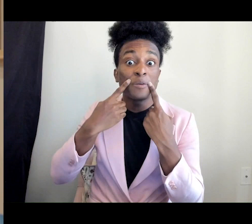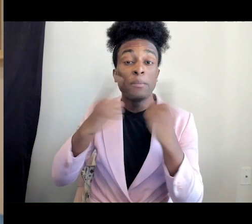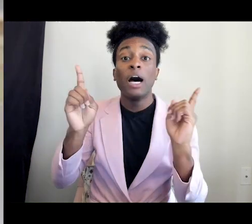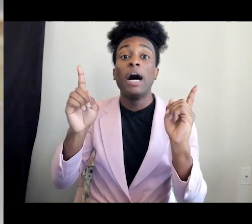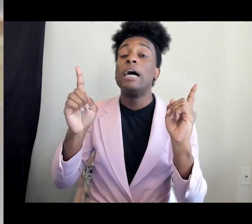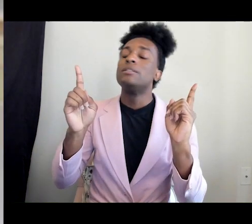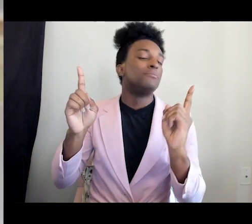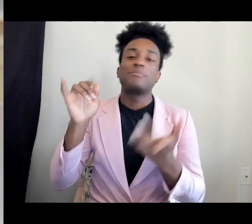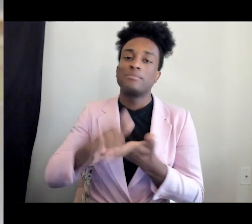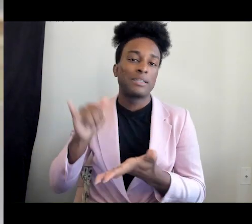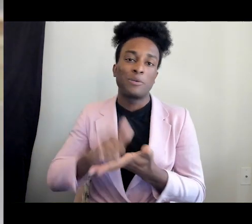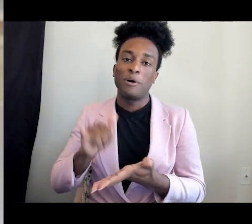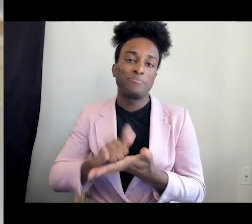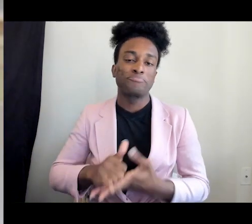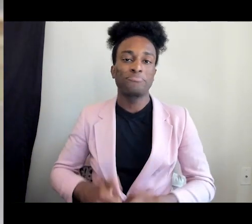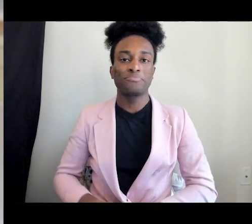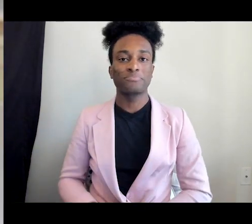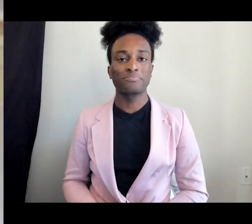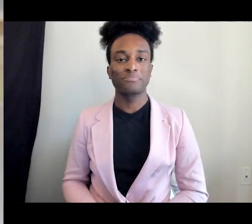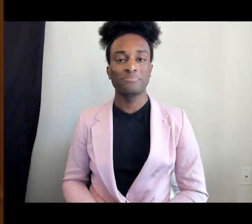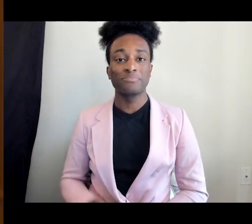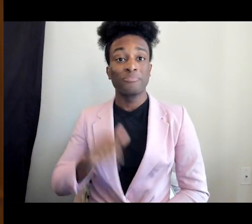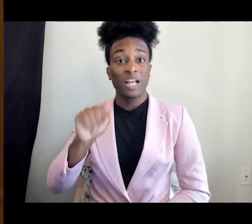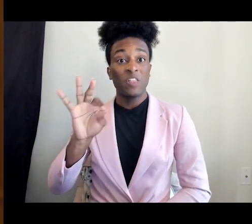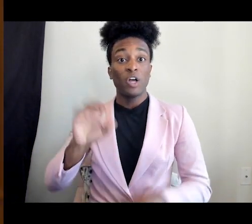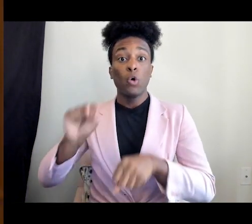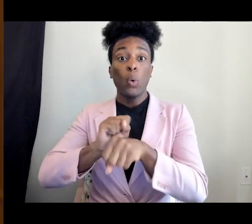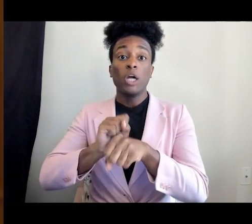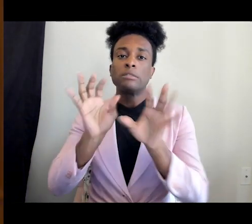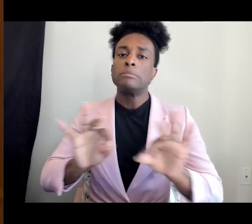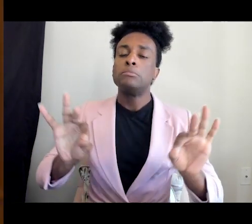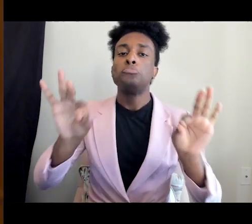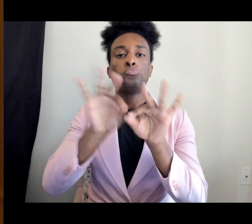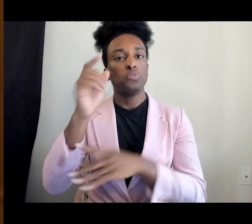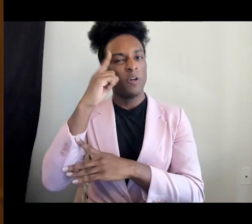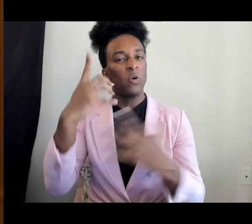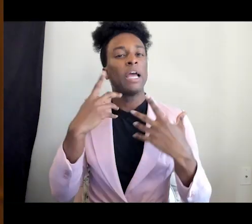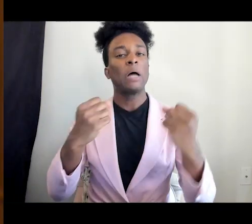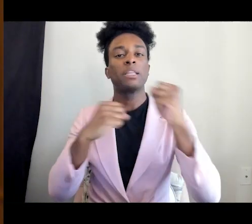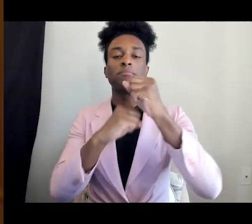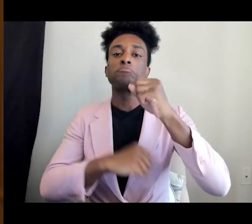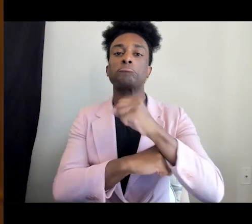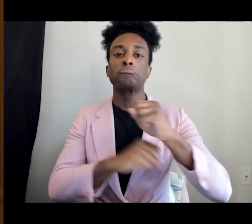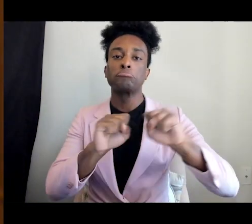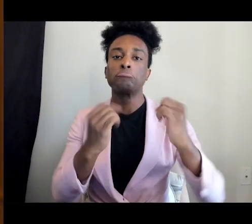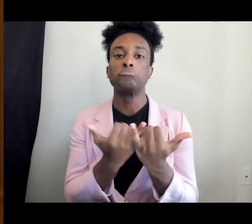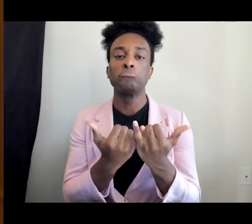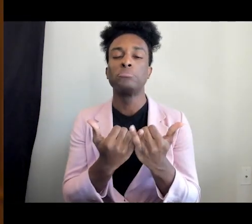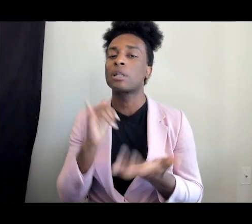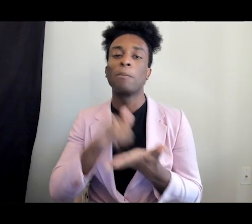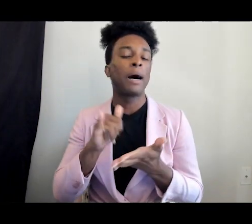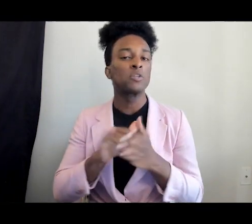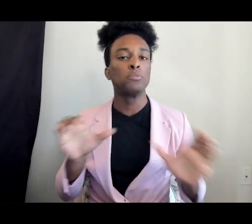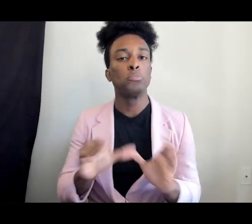decision makers, the importance to our community of that funding. ArtsFund's work is critical to a healthy infrastructure, but we cannot do it